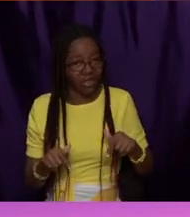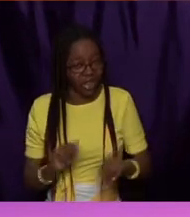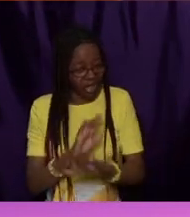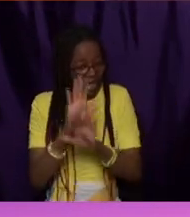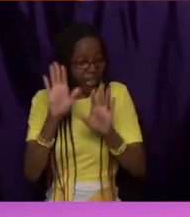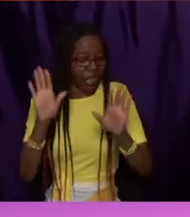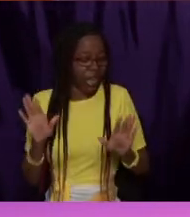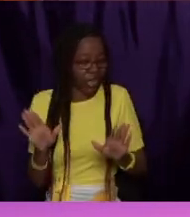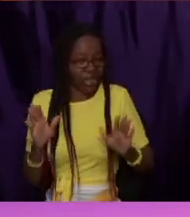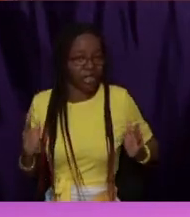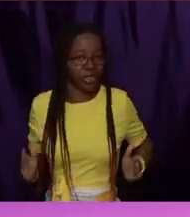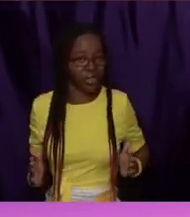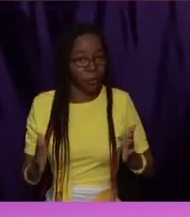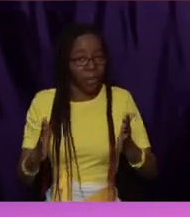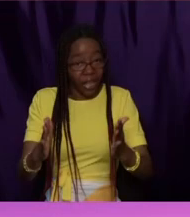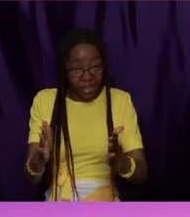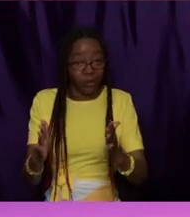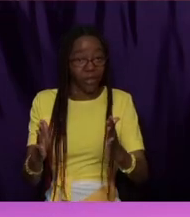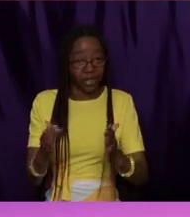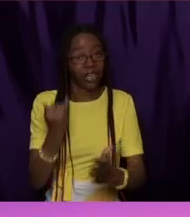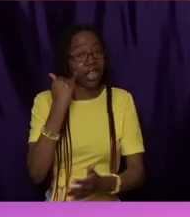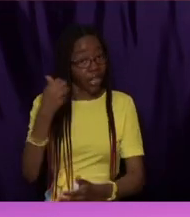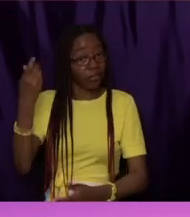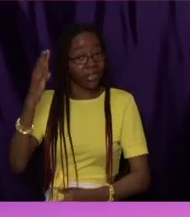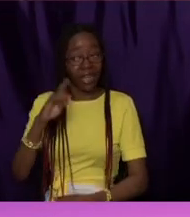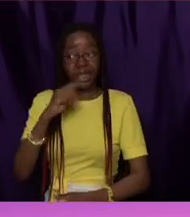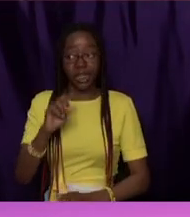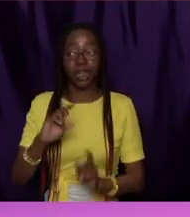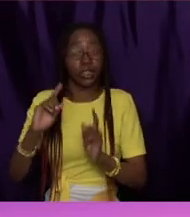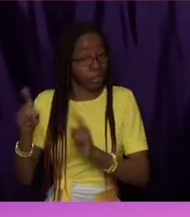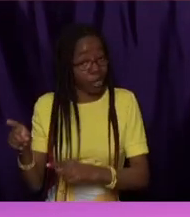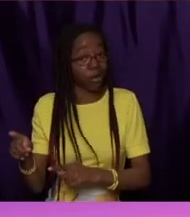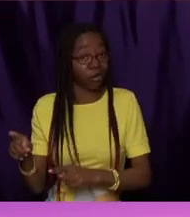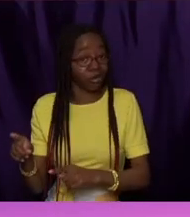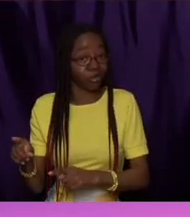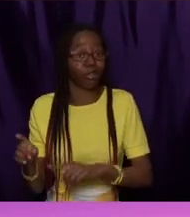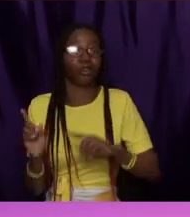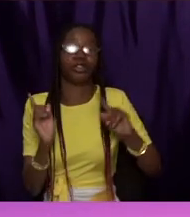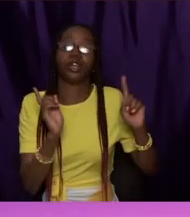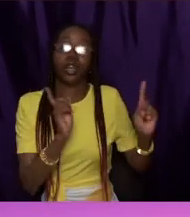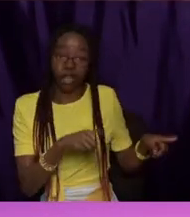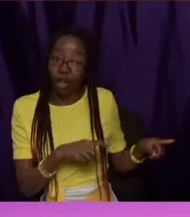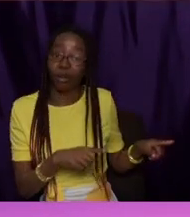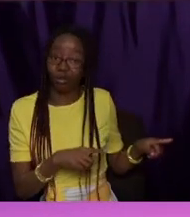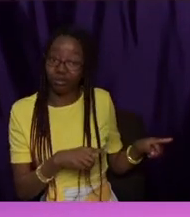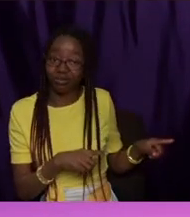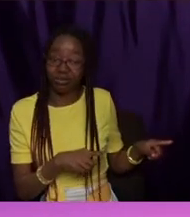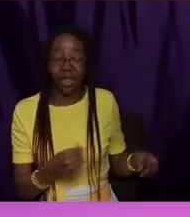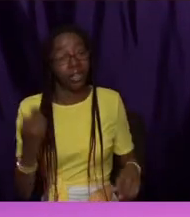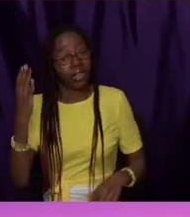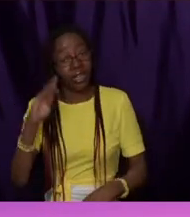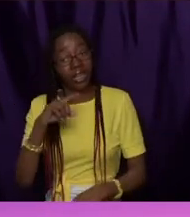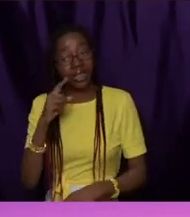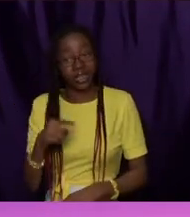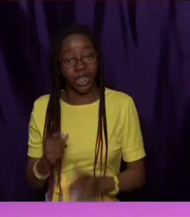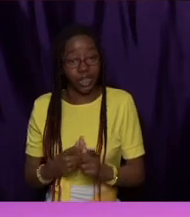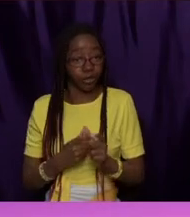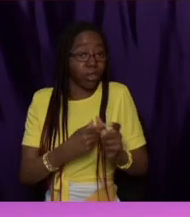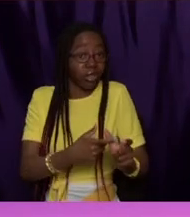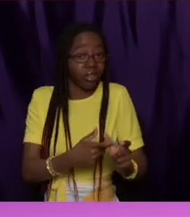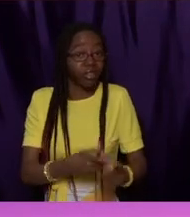light unto your pathway. If God says go, you gotta go. If God says